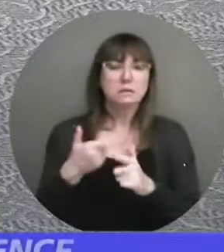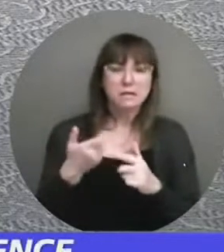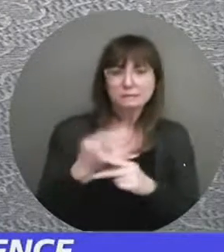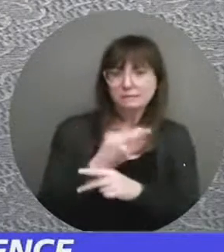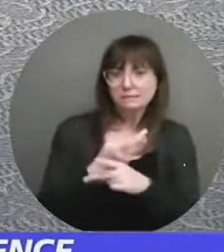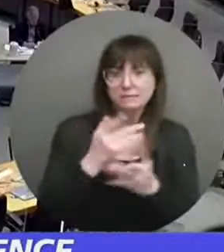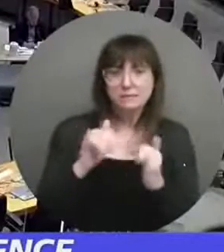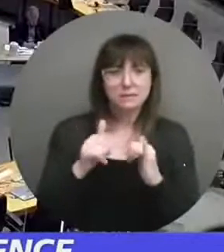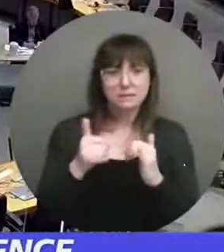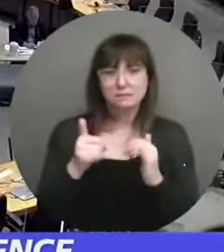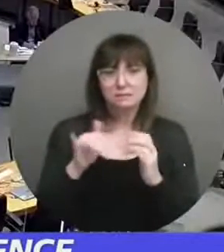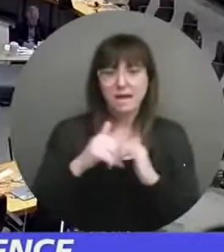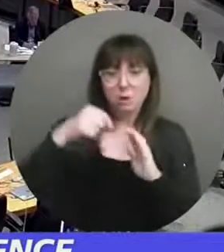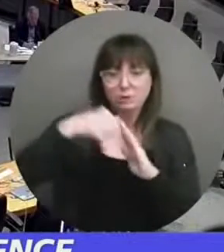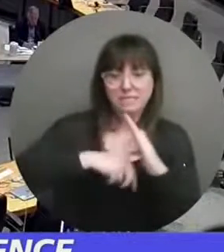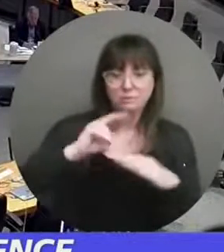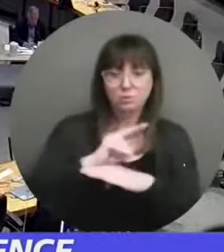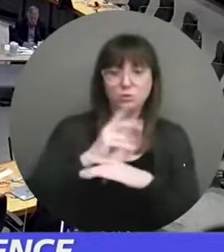measures.